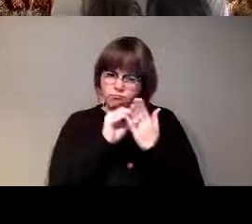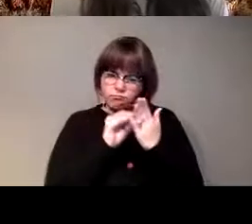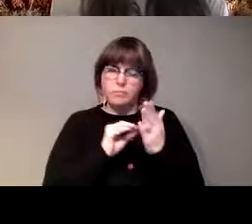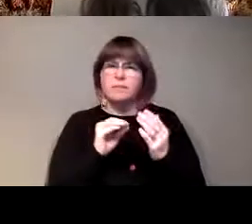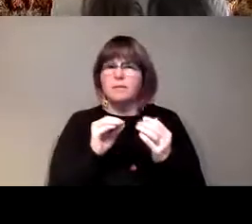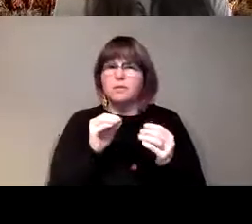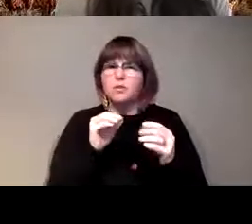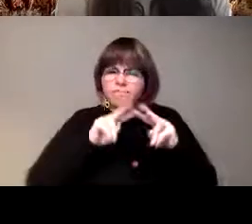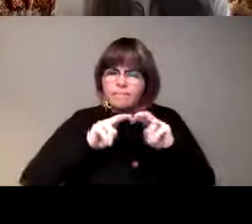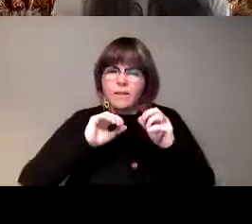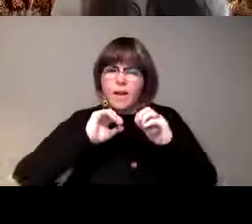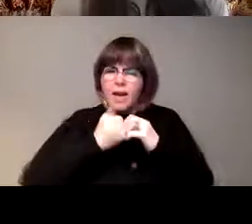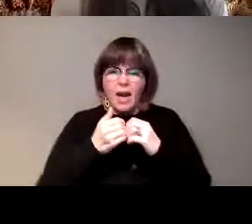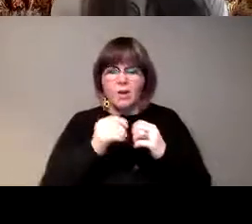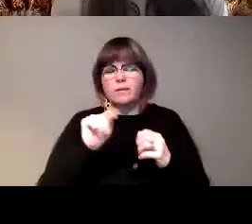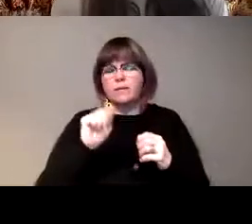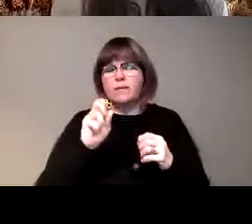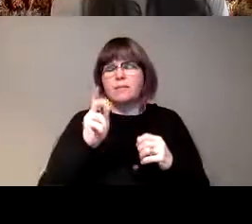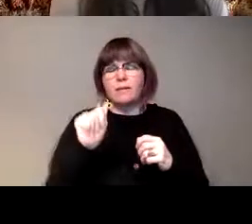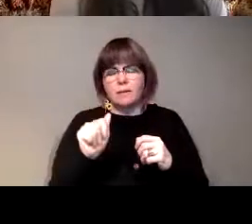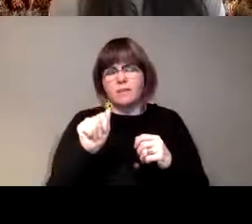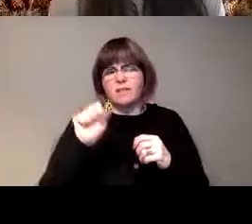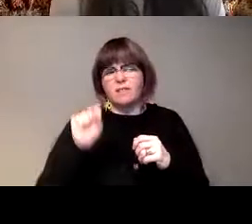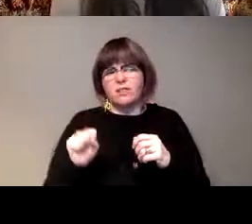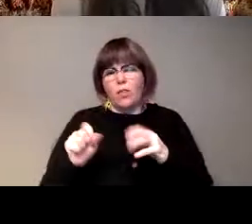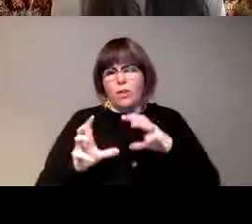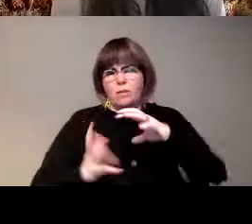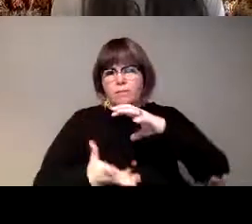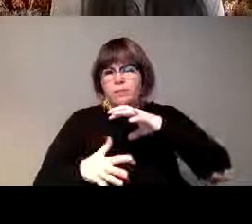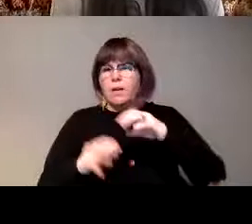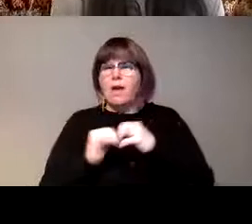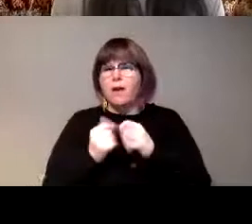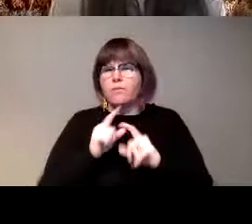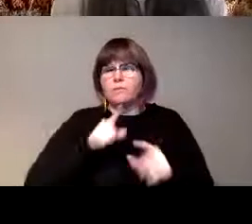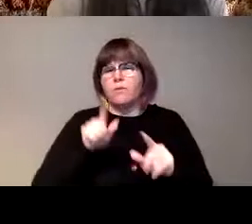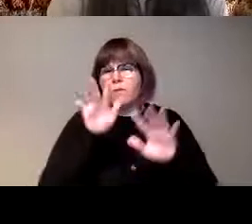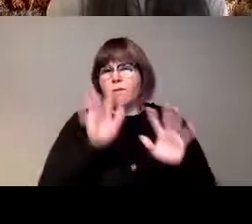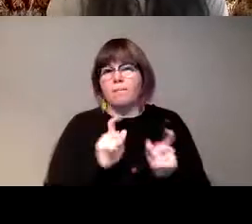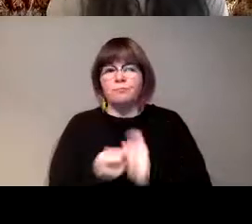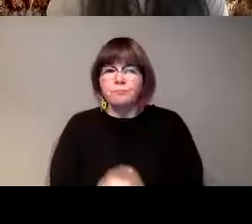populations, specifically in Tasmania in the Southern Hemisphere, are responding to climate change.